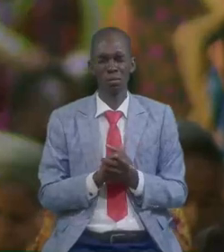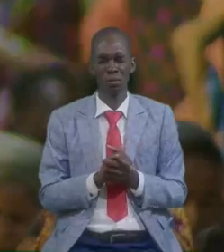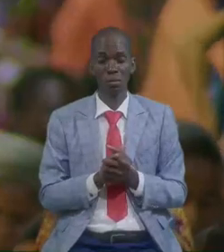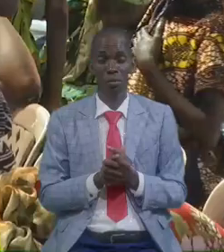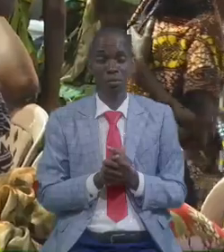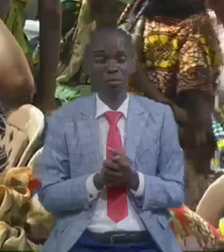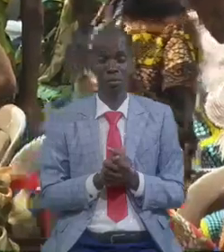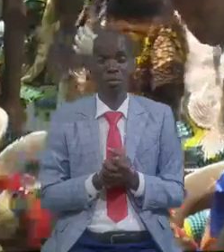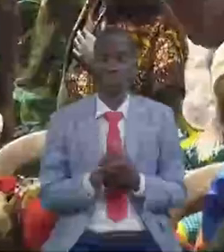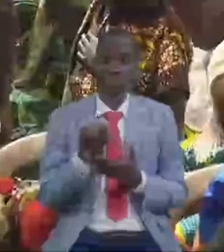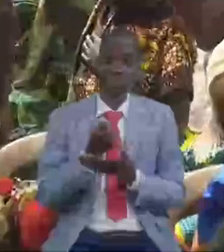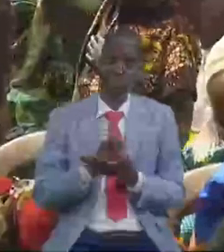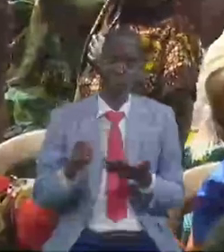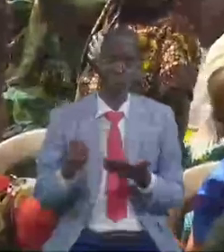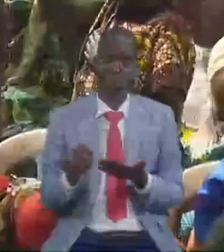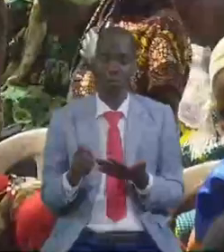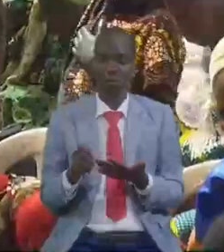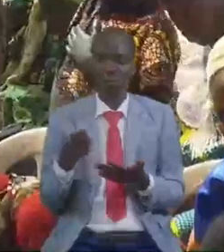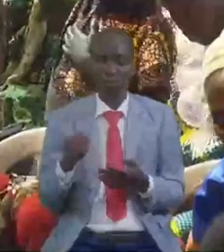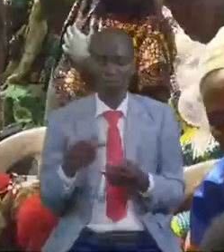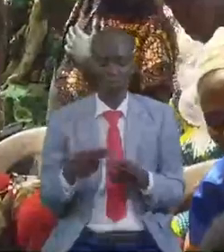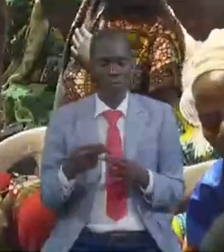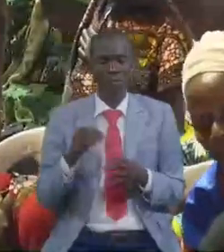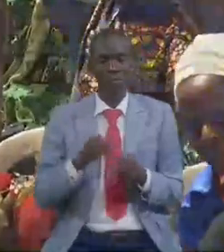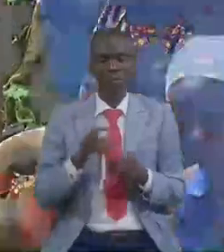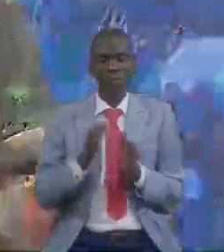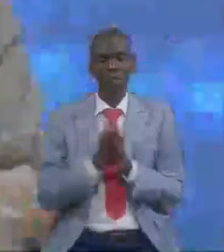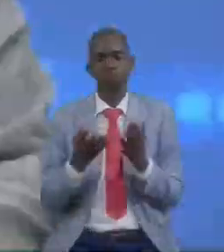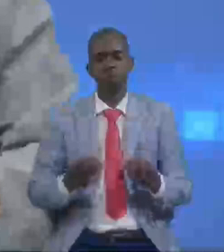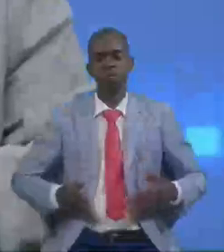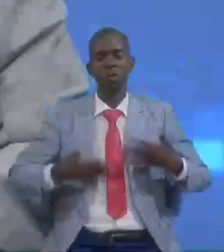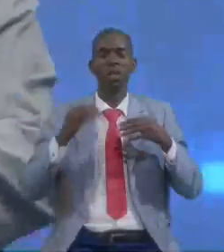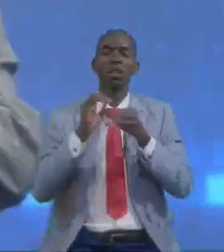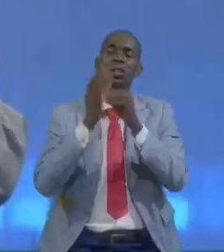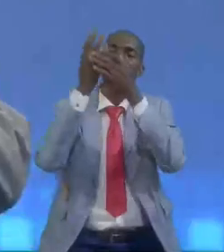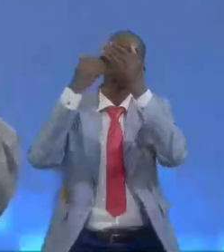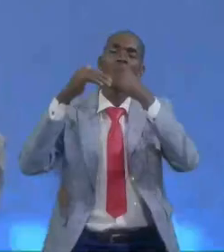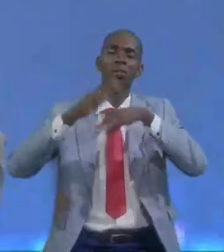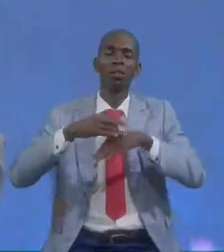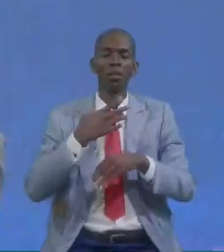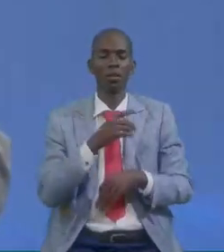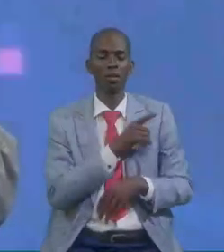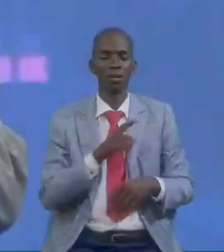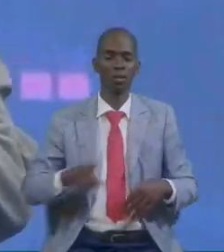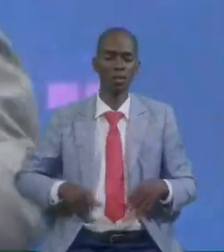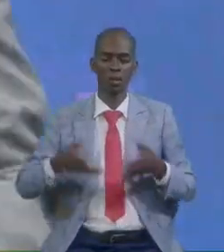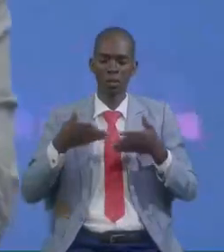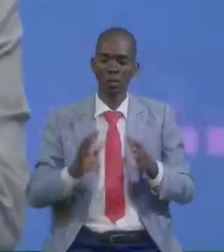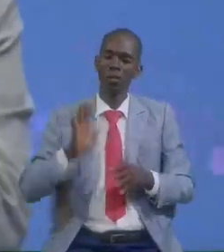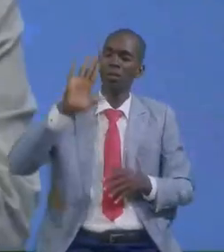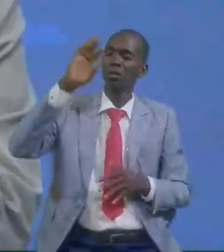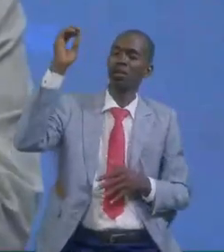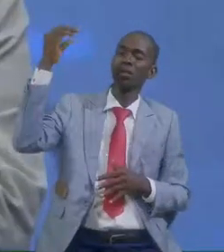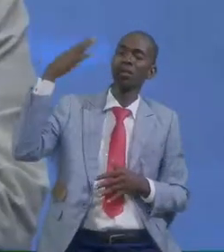Right. The names in the book of life in heaven. Au ciel. And Lord, let Seigneur, your grace, que ta grâce